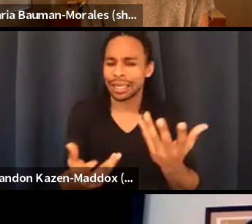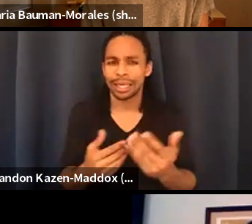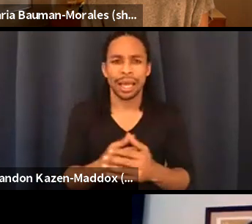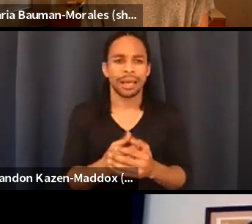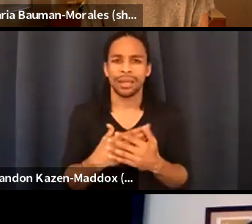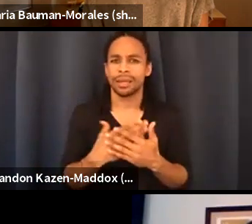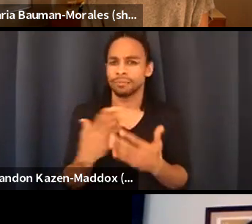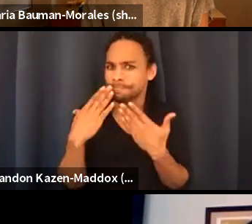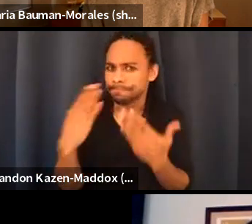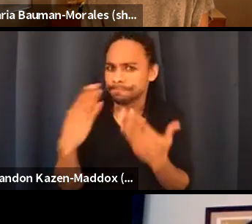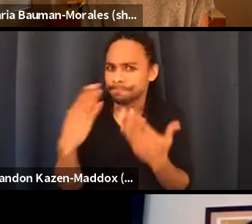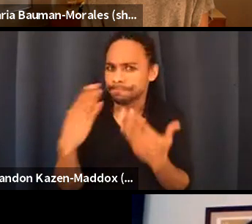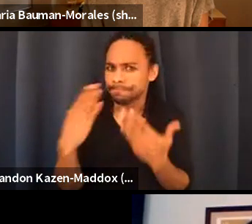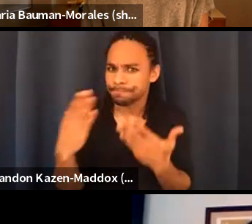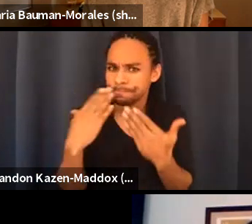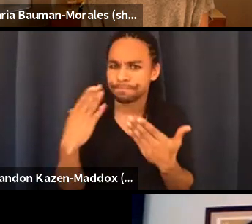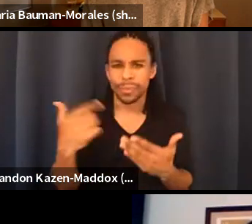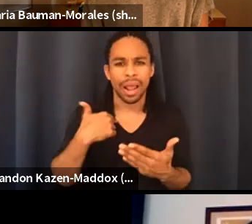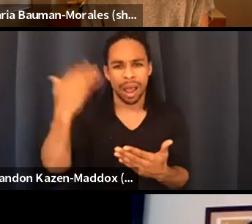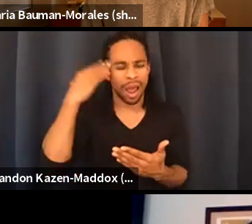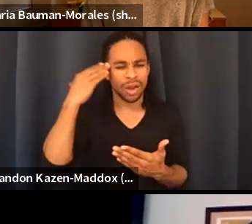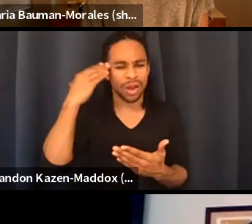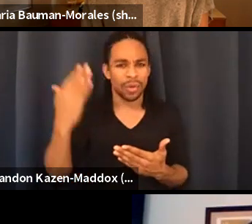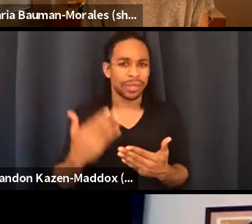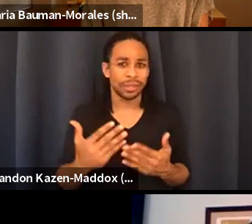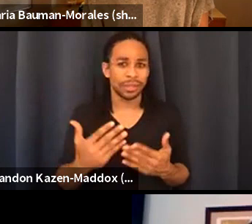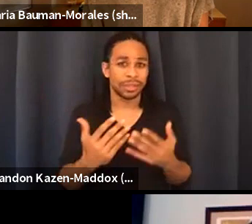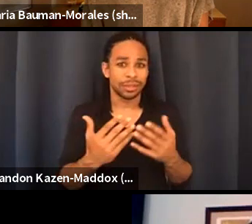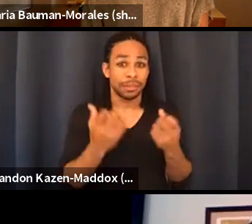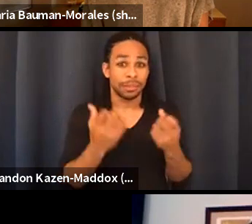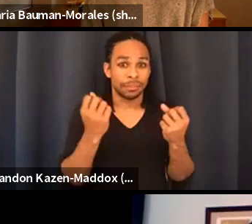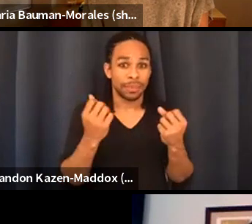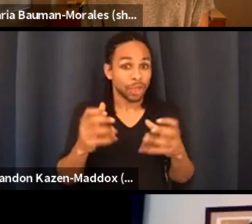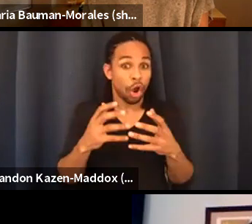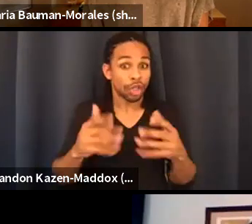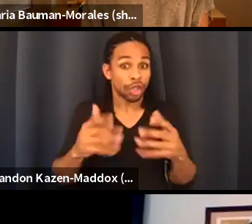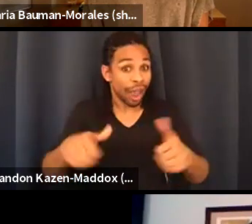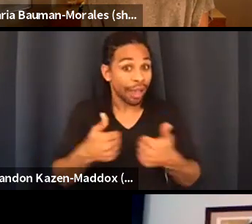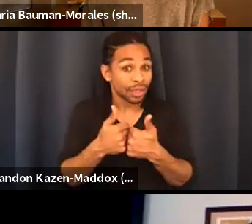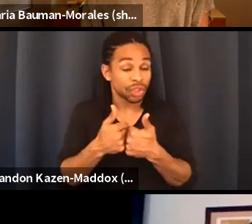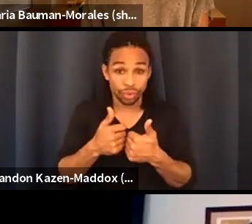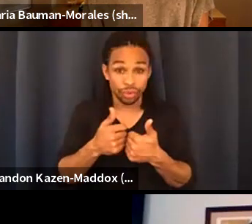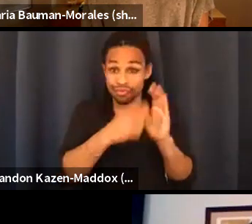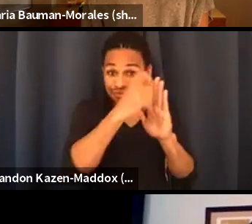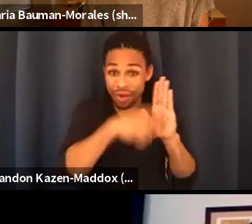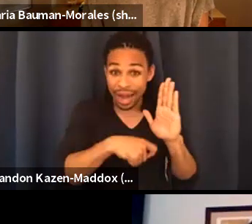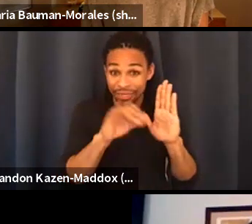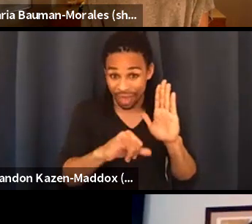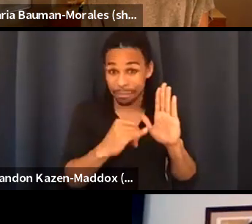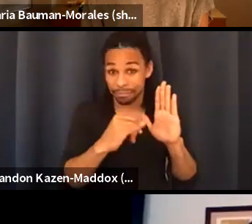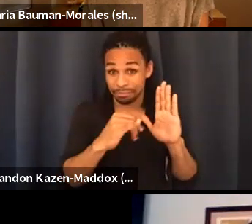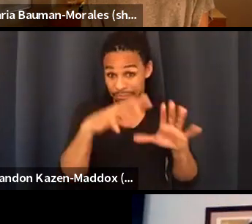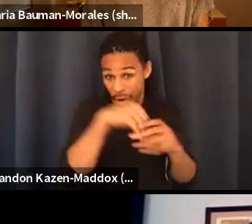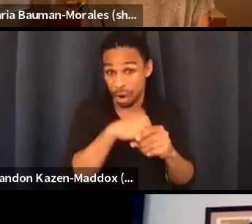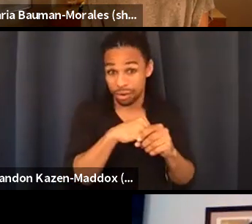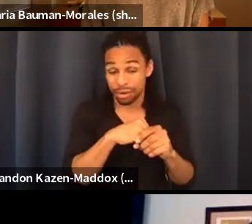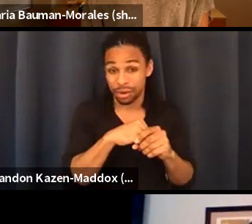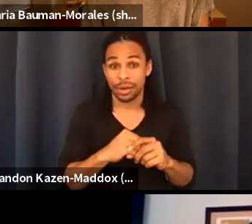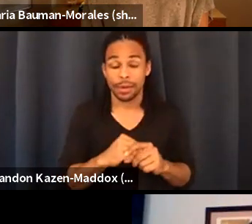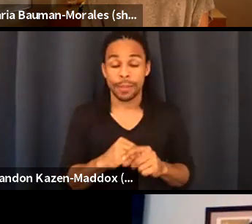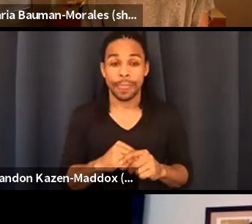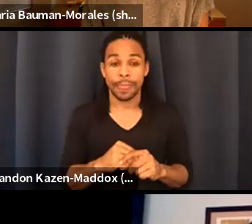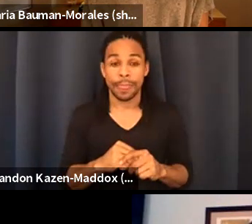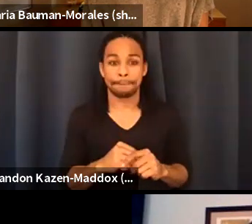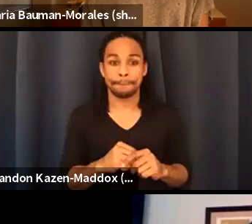really excited to see not only the capture of what this current moment has been for these